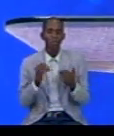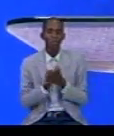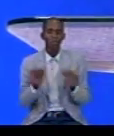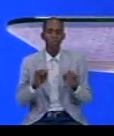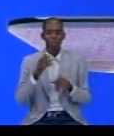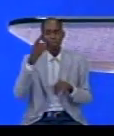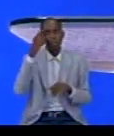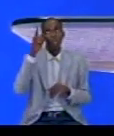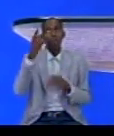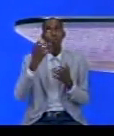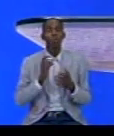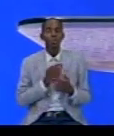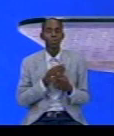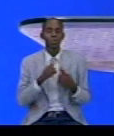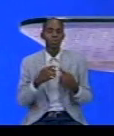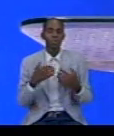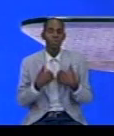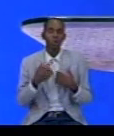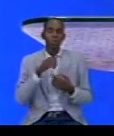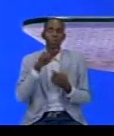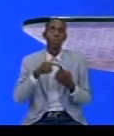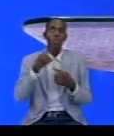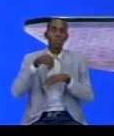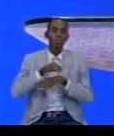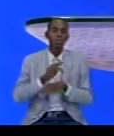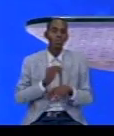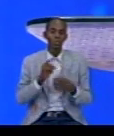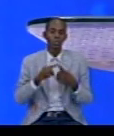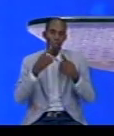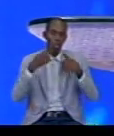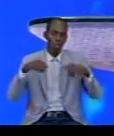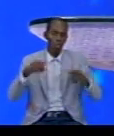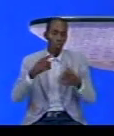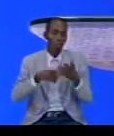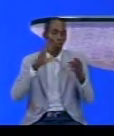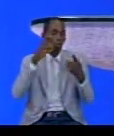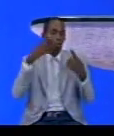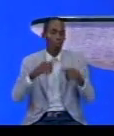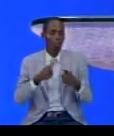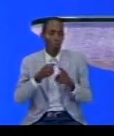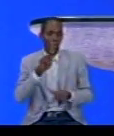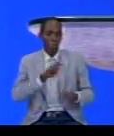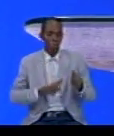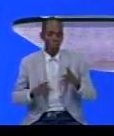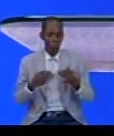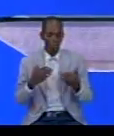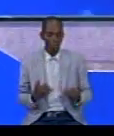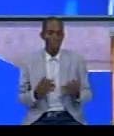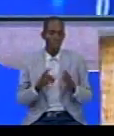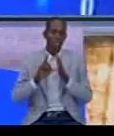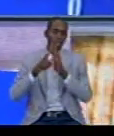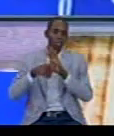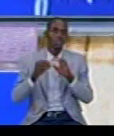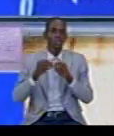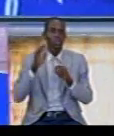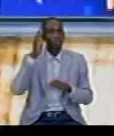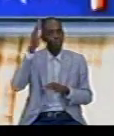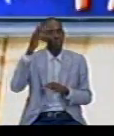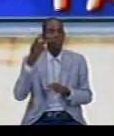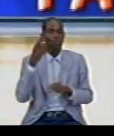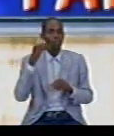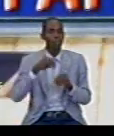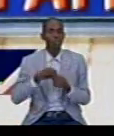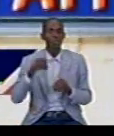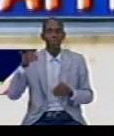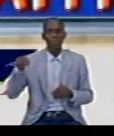to declare what will come upon people now and also in the future. Jeremiah chapter 1,